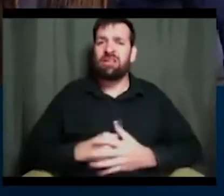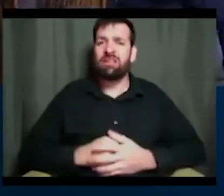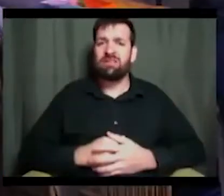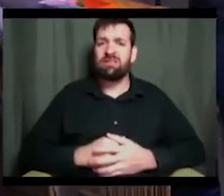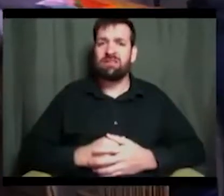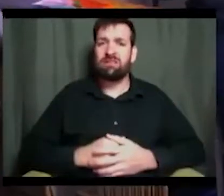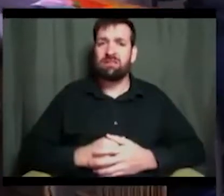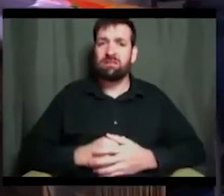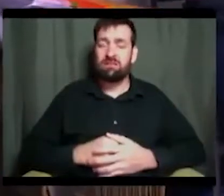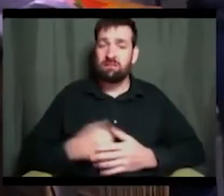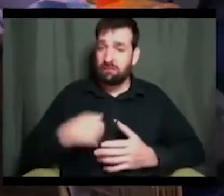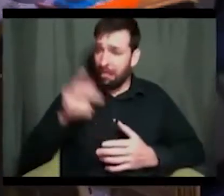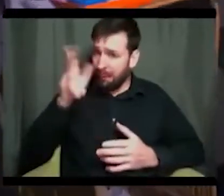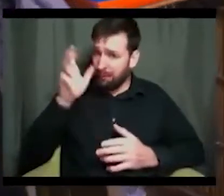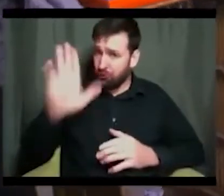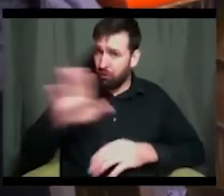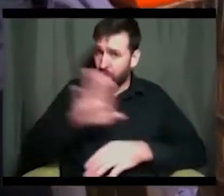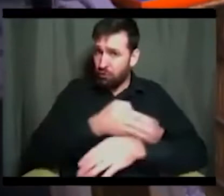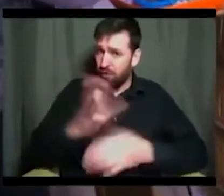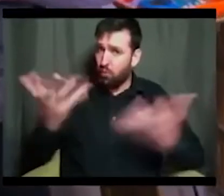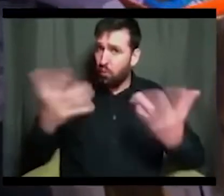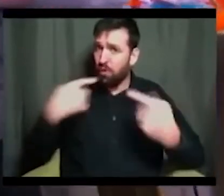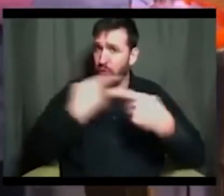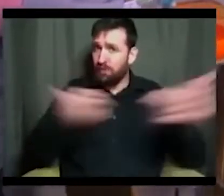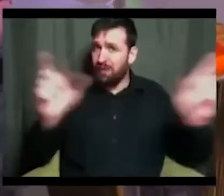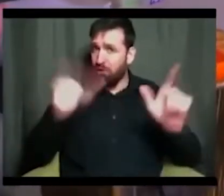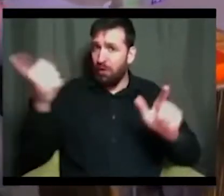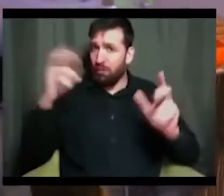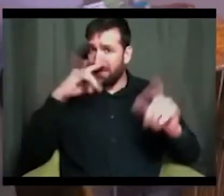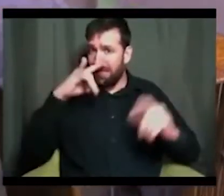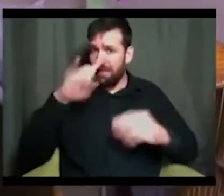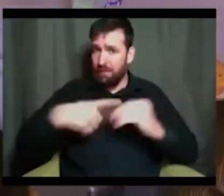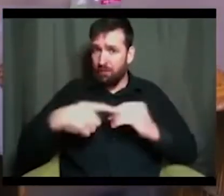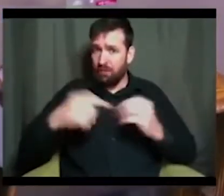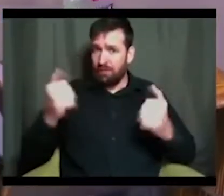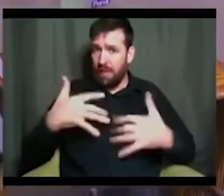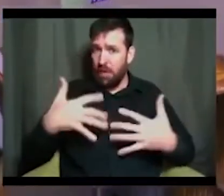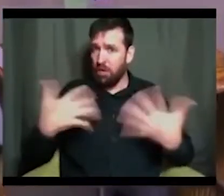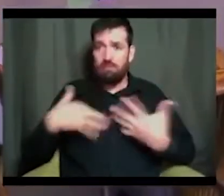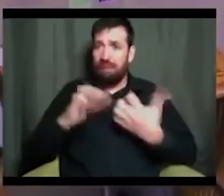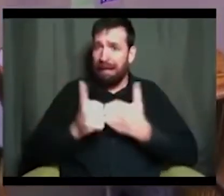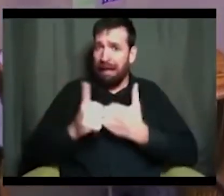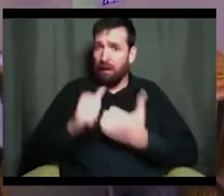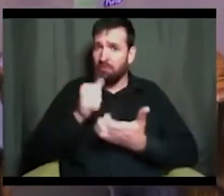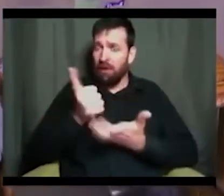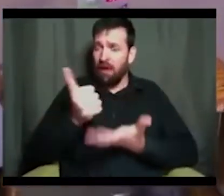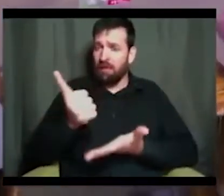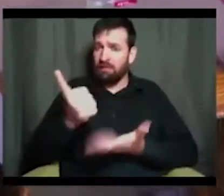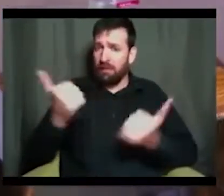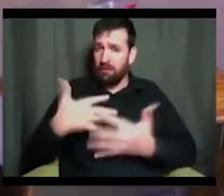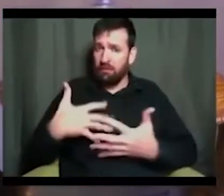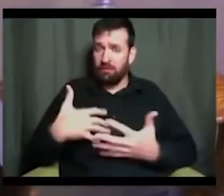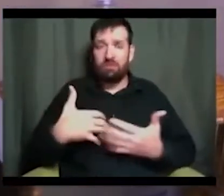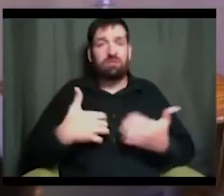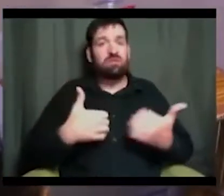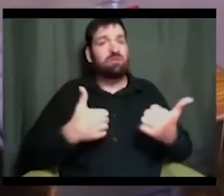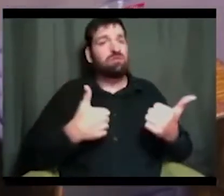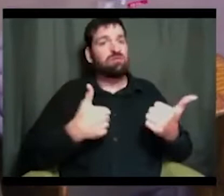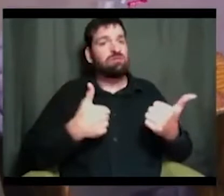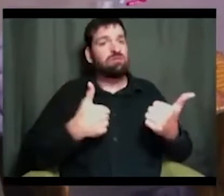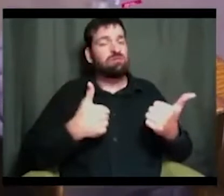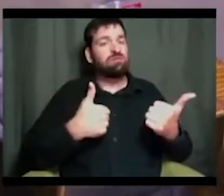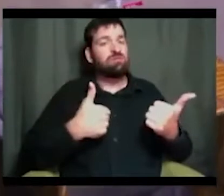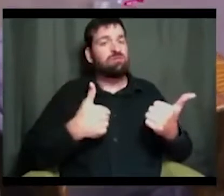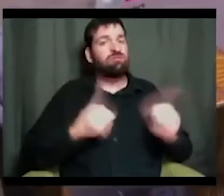music? And what are you going to tell the other kids about being scared? What do you do to help not be scared? But try to find something that's not